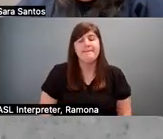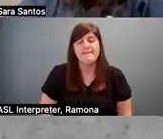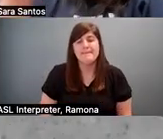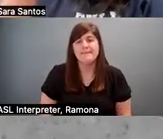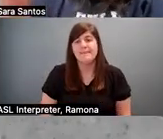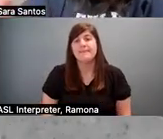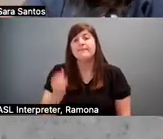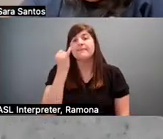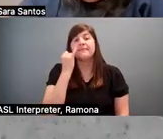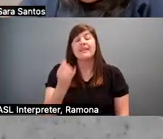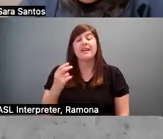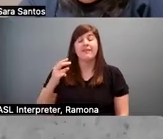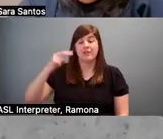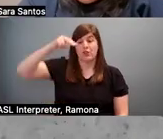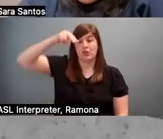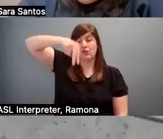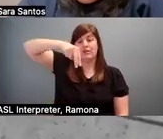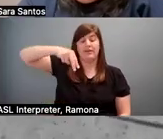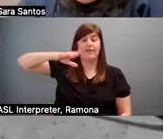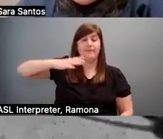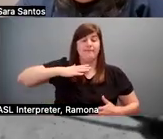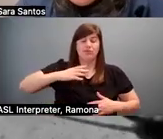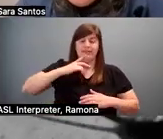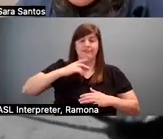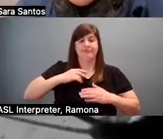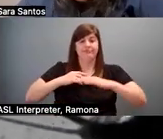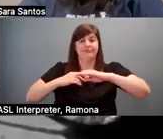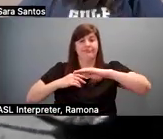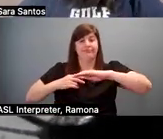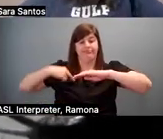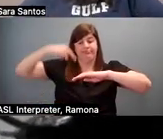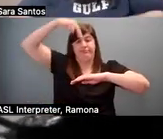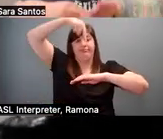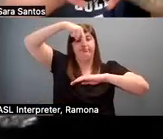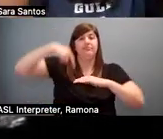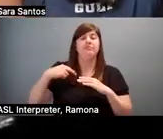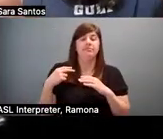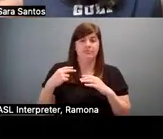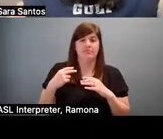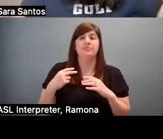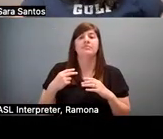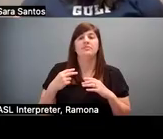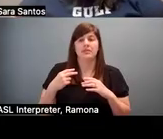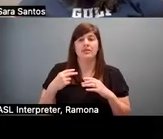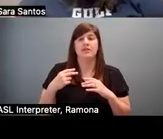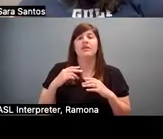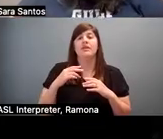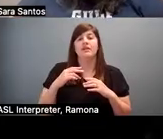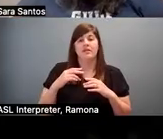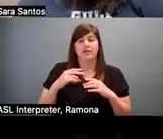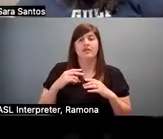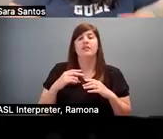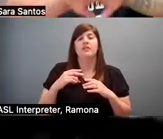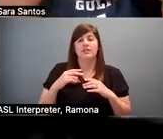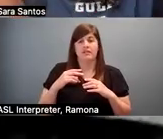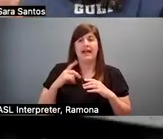If we look at them from the top, we'll see that they sort of do what we do when we breast swim. They open their